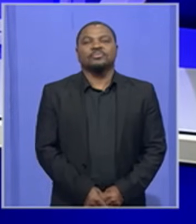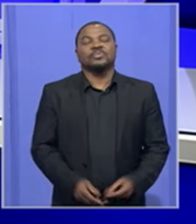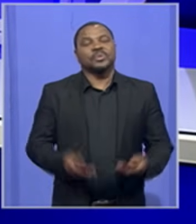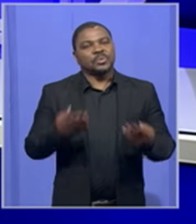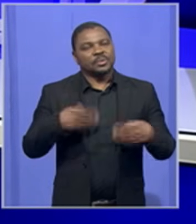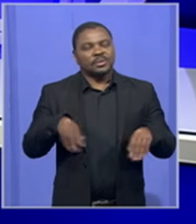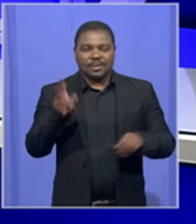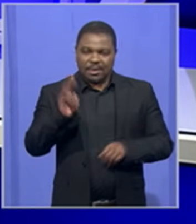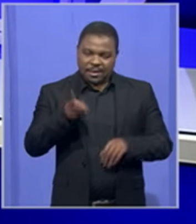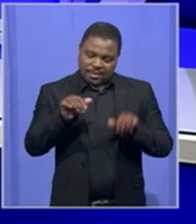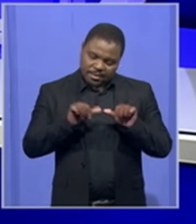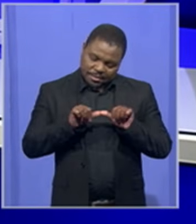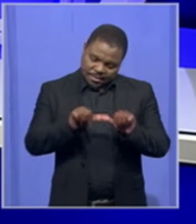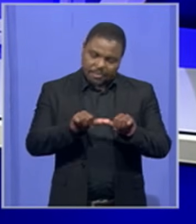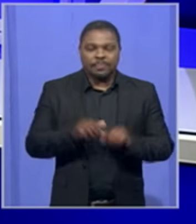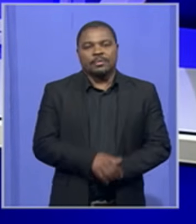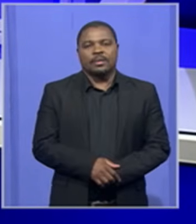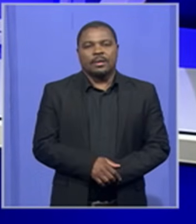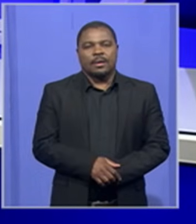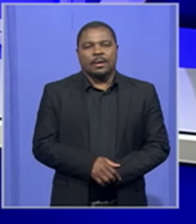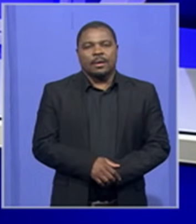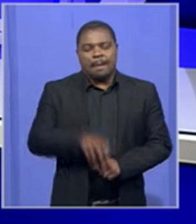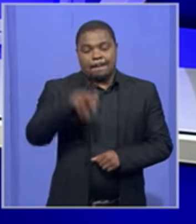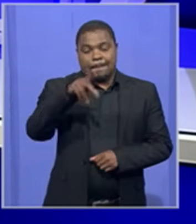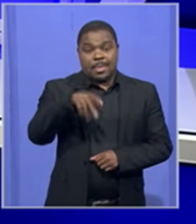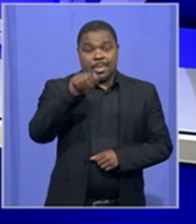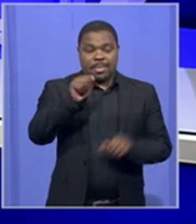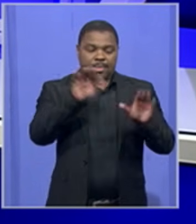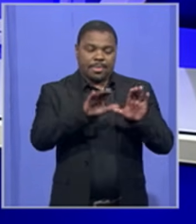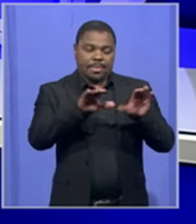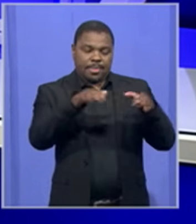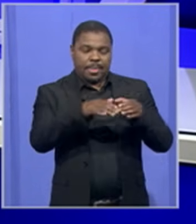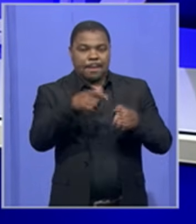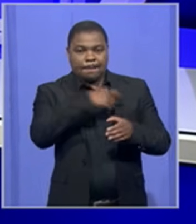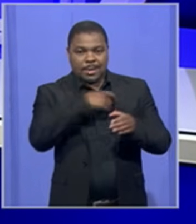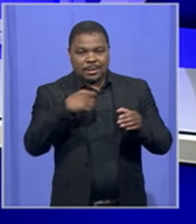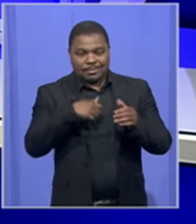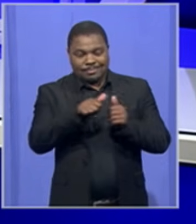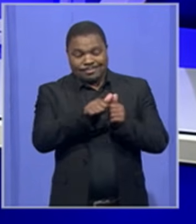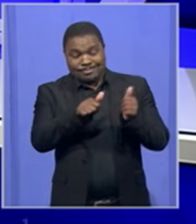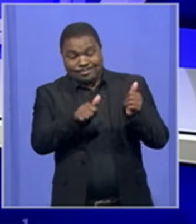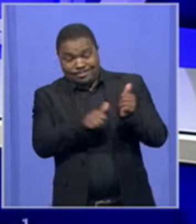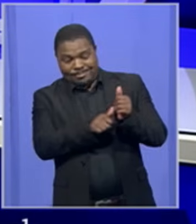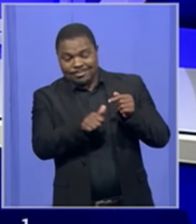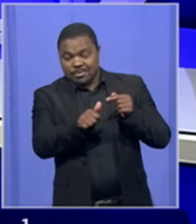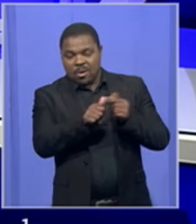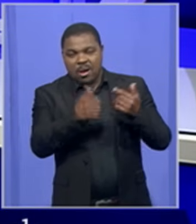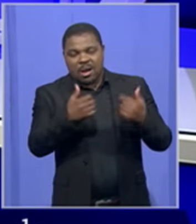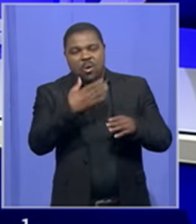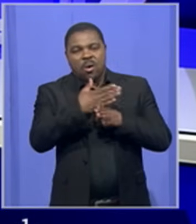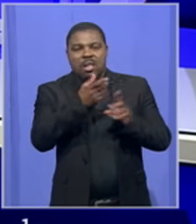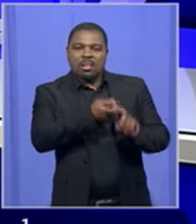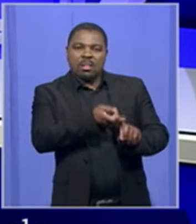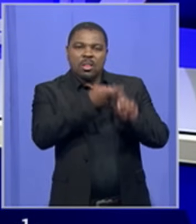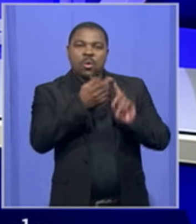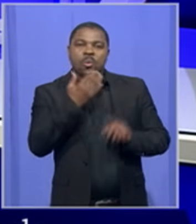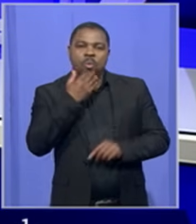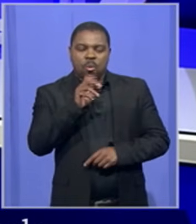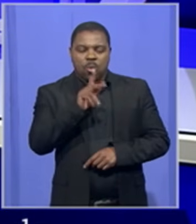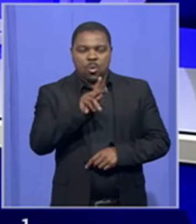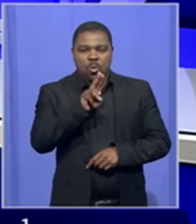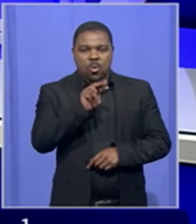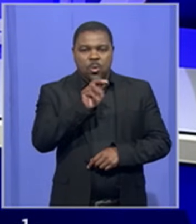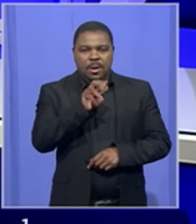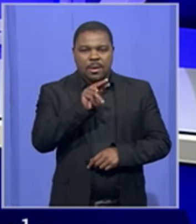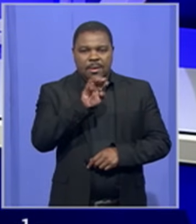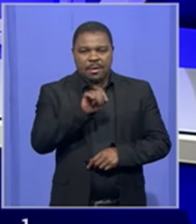Mothoetsho re santse re le mmogo. Motlatsa mopresidente wa Patriotic Alliance yo a sekegilweng Kenny Kunene o reteletswe ke go ikwela